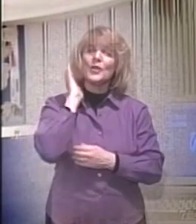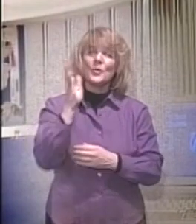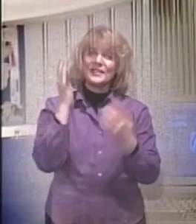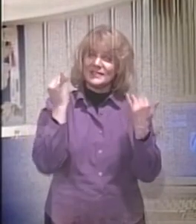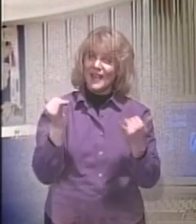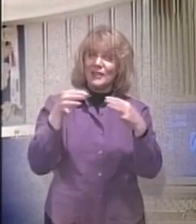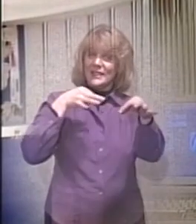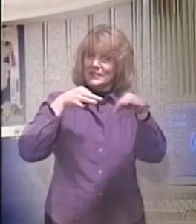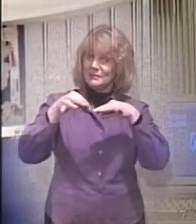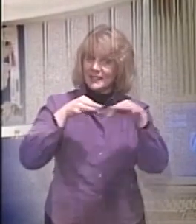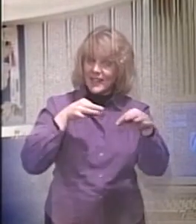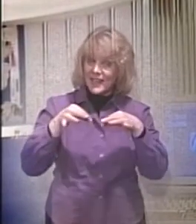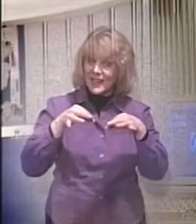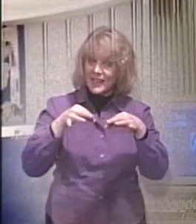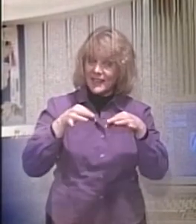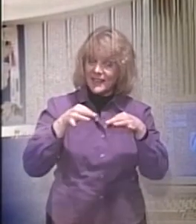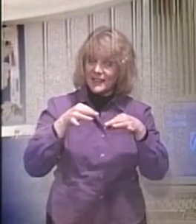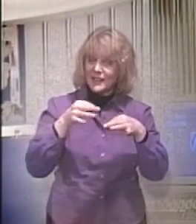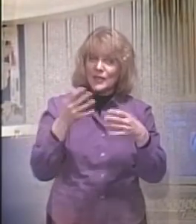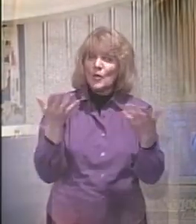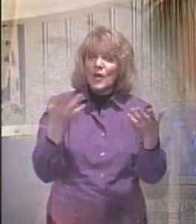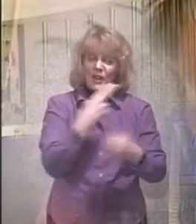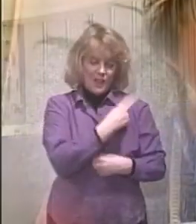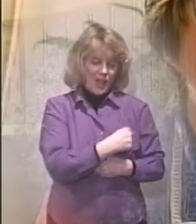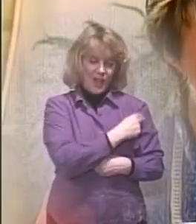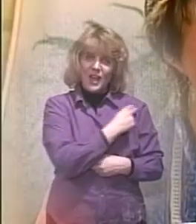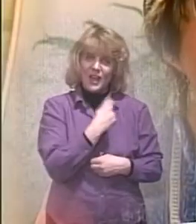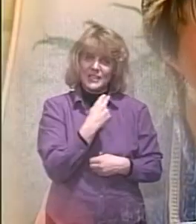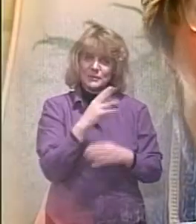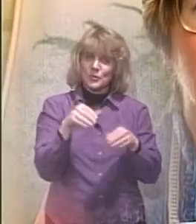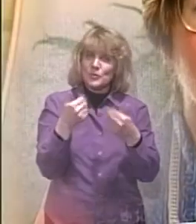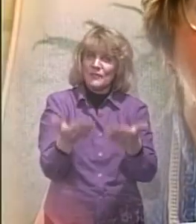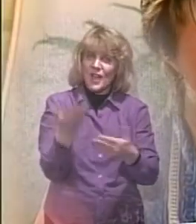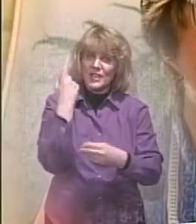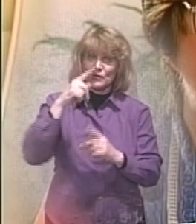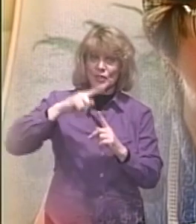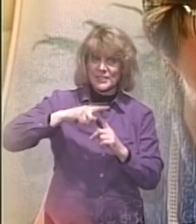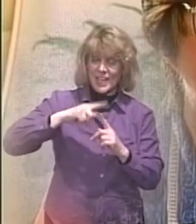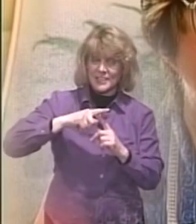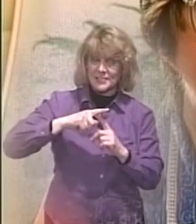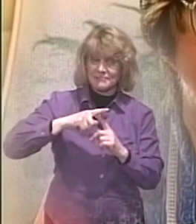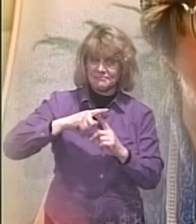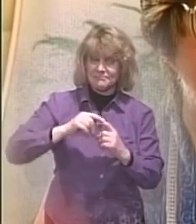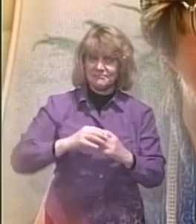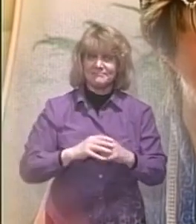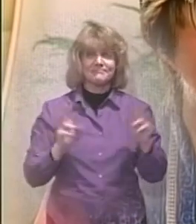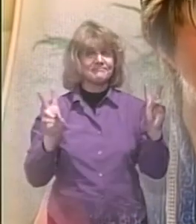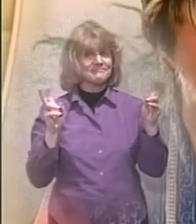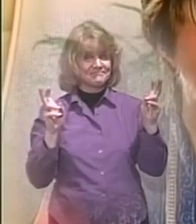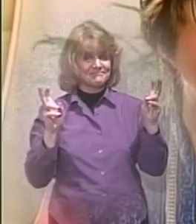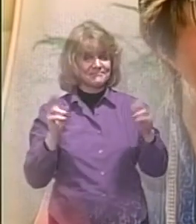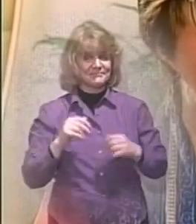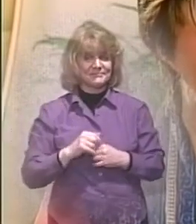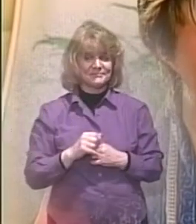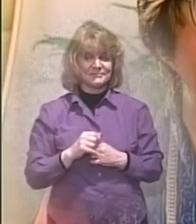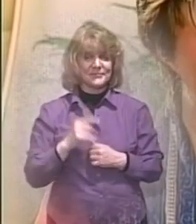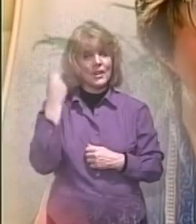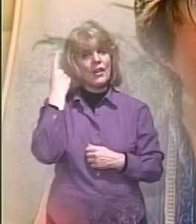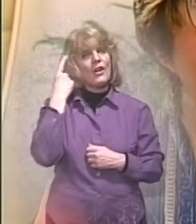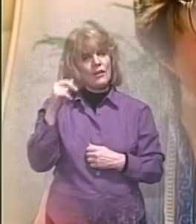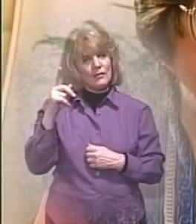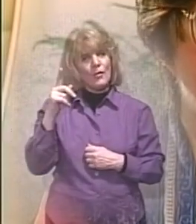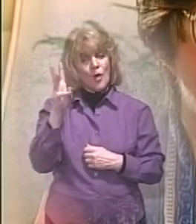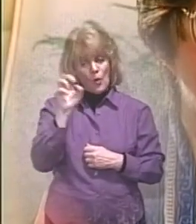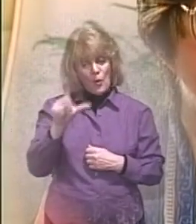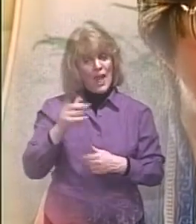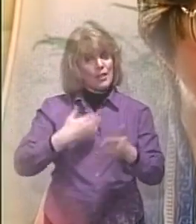Terry comments on the hospital's screening protocol. Typically for the well newborns in the newborn nursery, the screening is done as